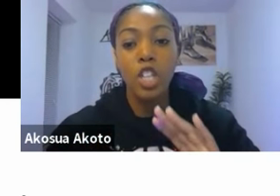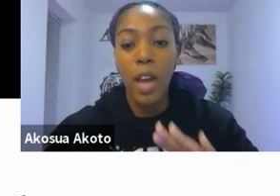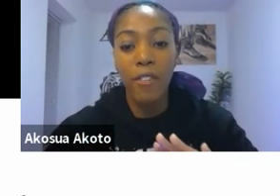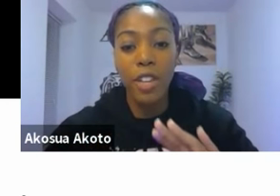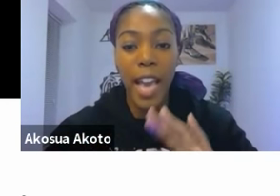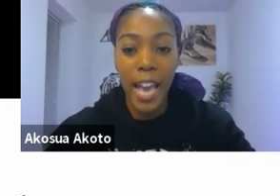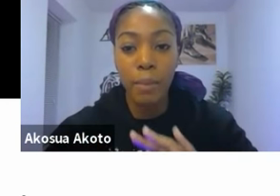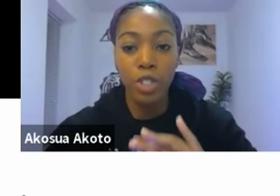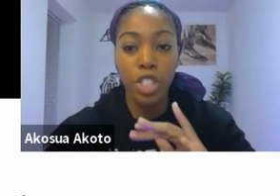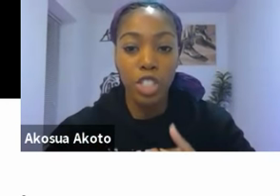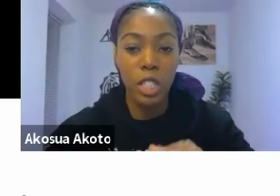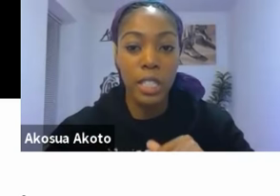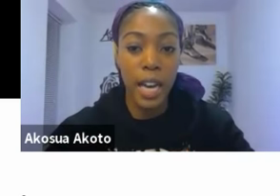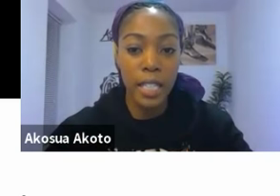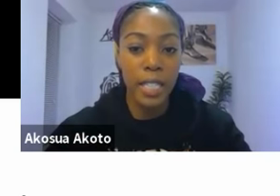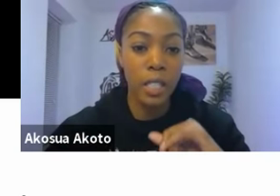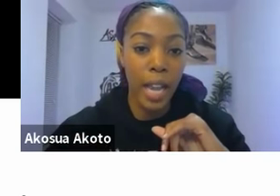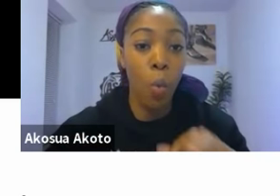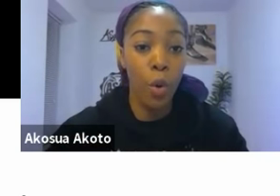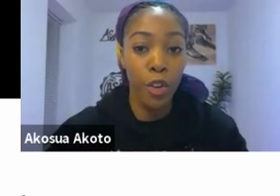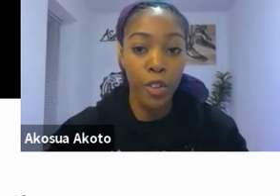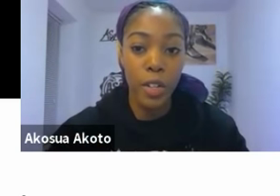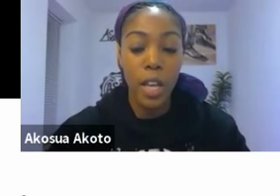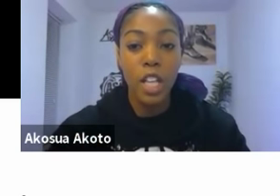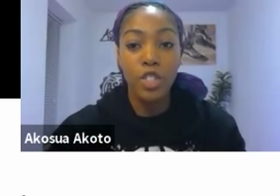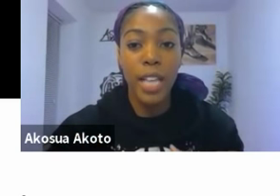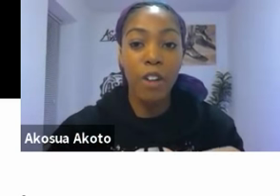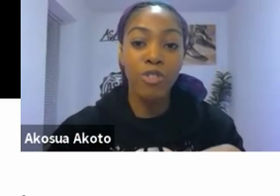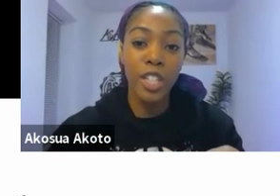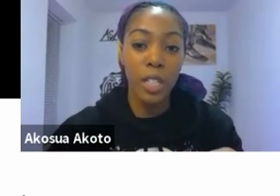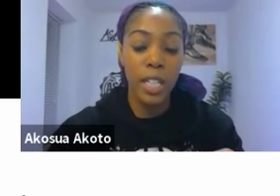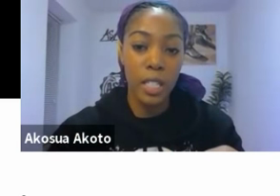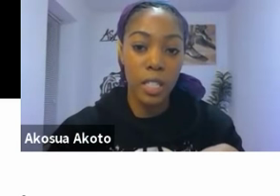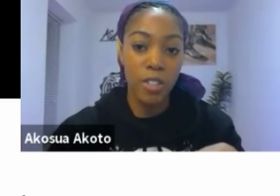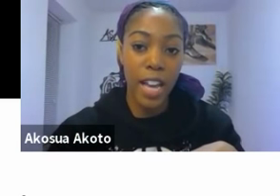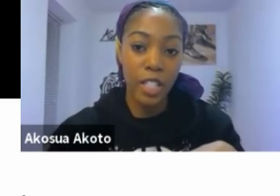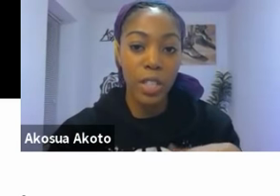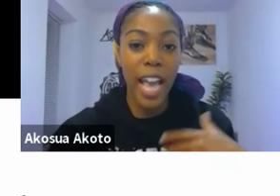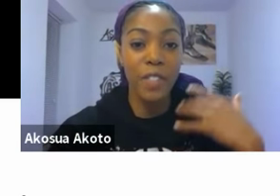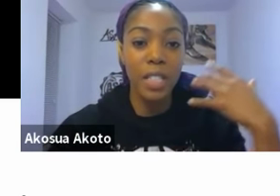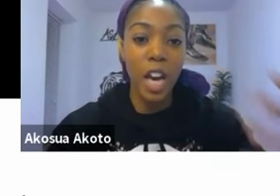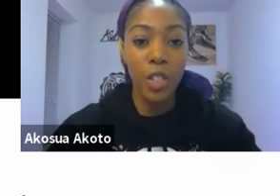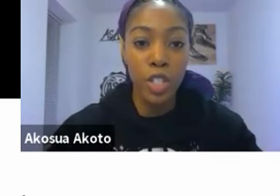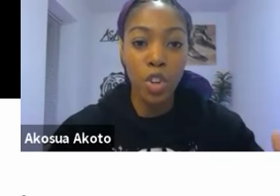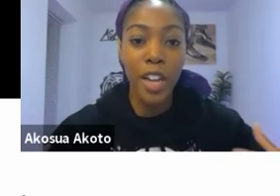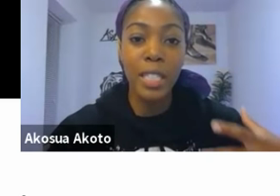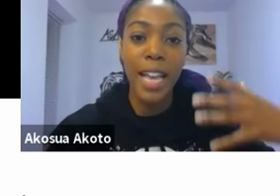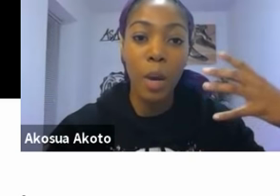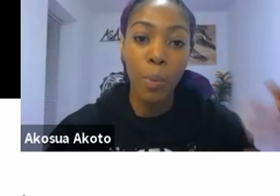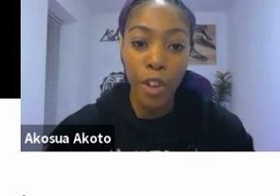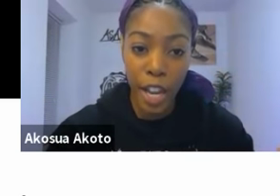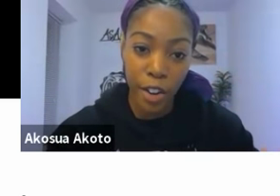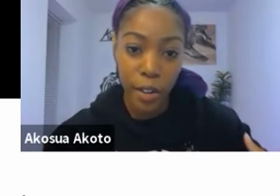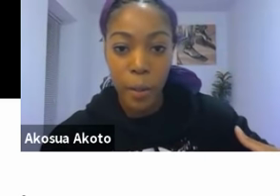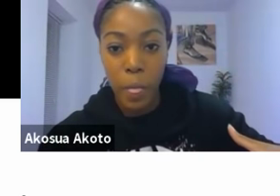it. So every hand motion she does is like a word. So see how regal it is, right? So they have to tell the story. It's like